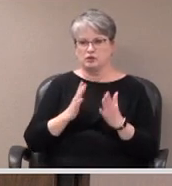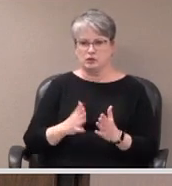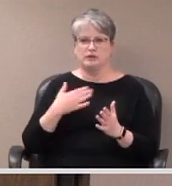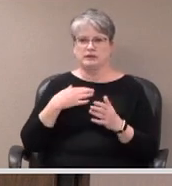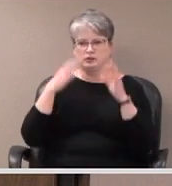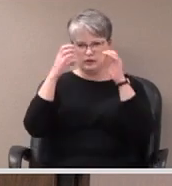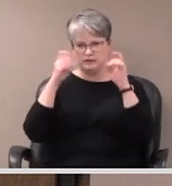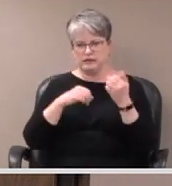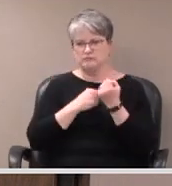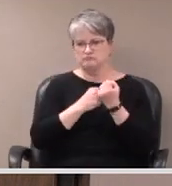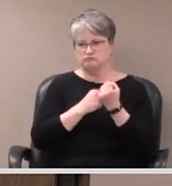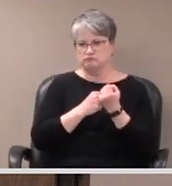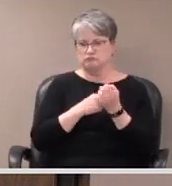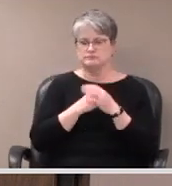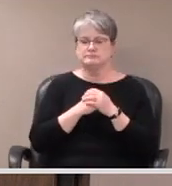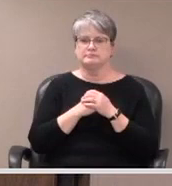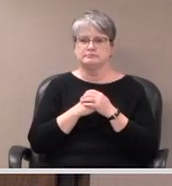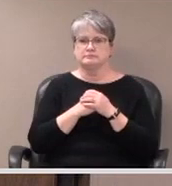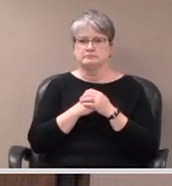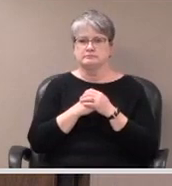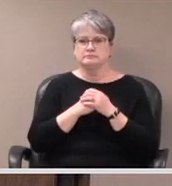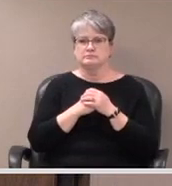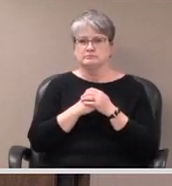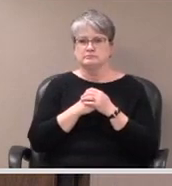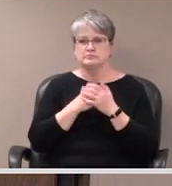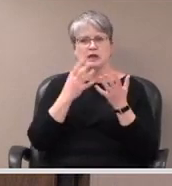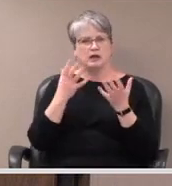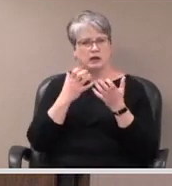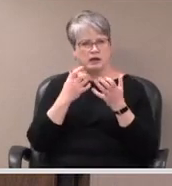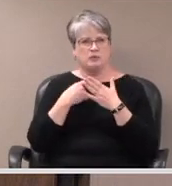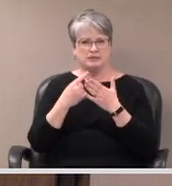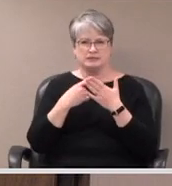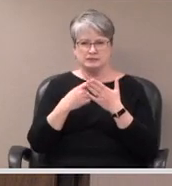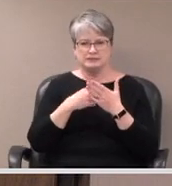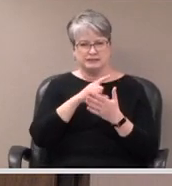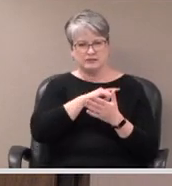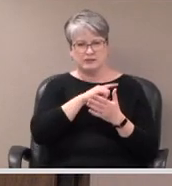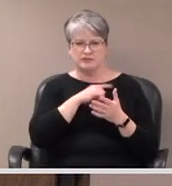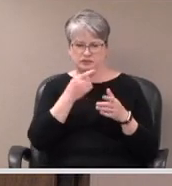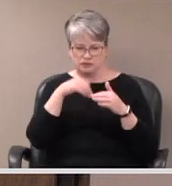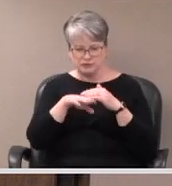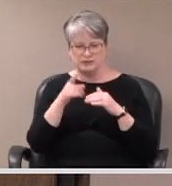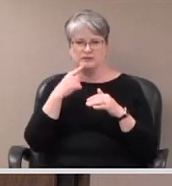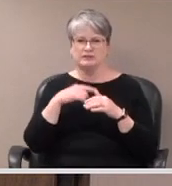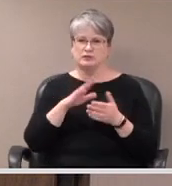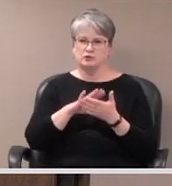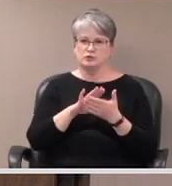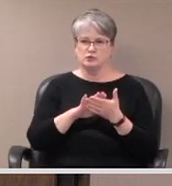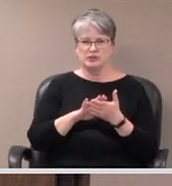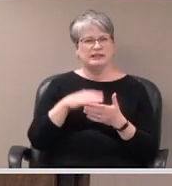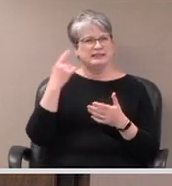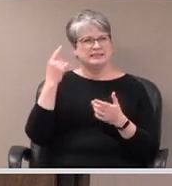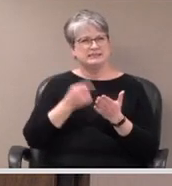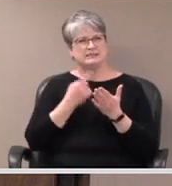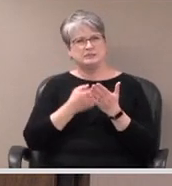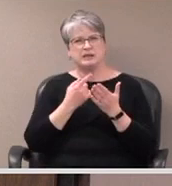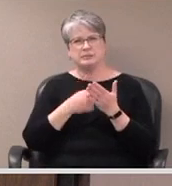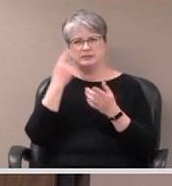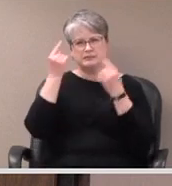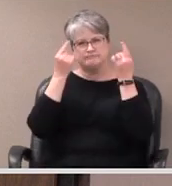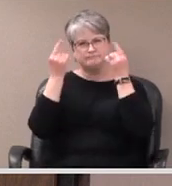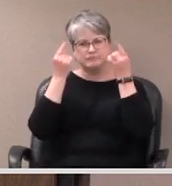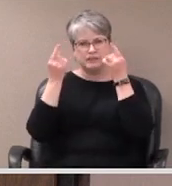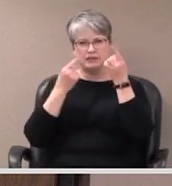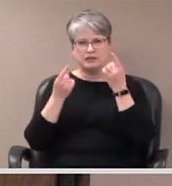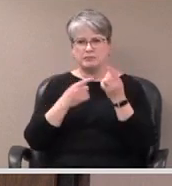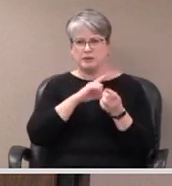advocacy. And I want to talk about police officers in school. Sometimes when I think about police officers in school and talking